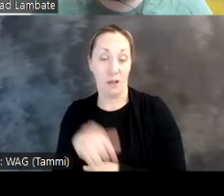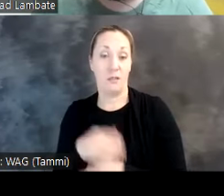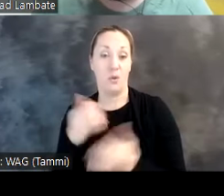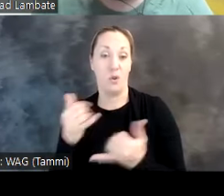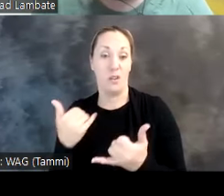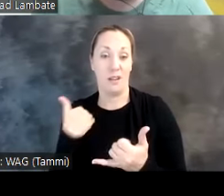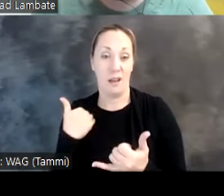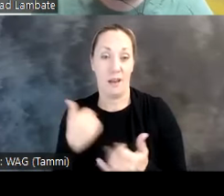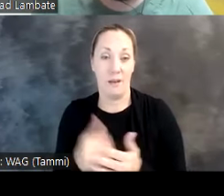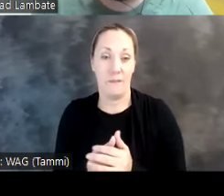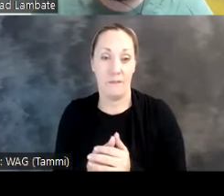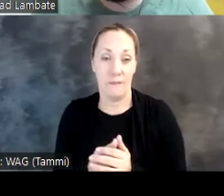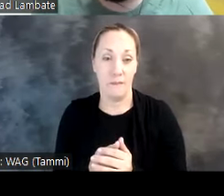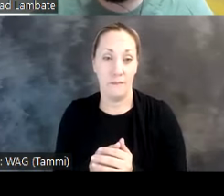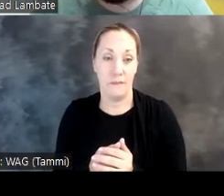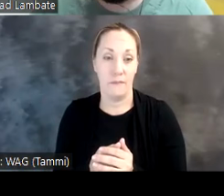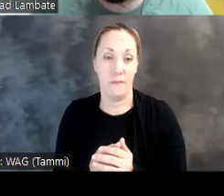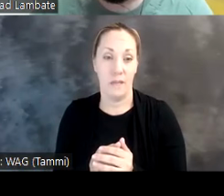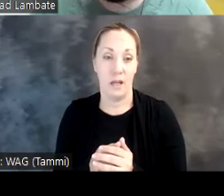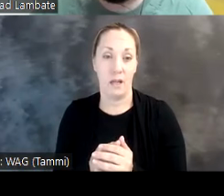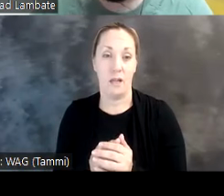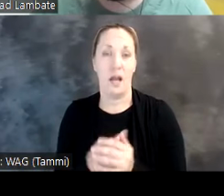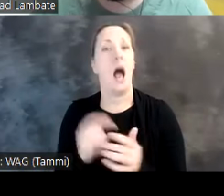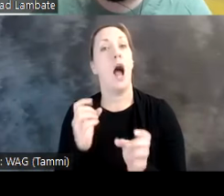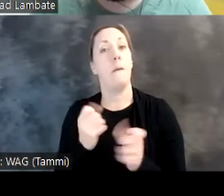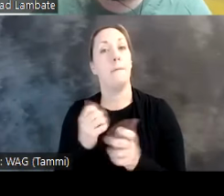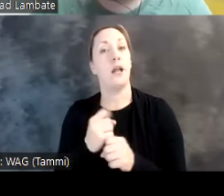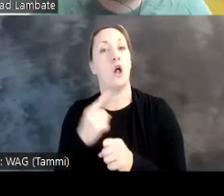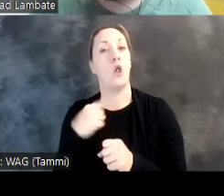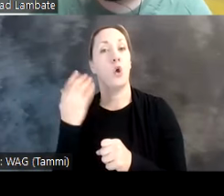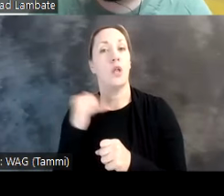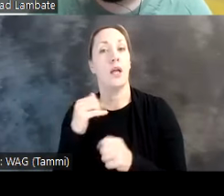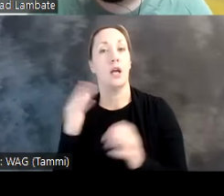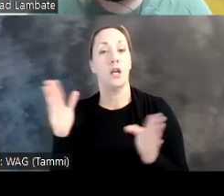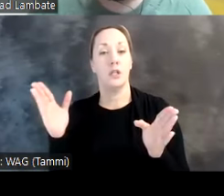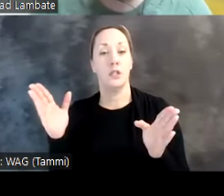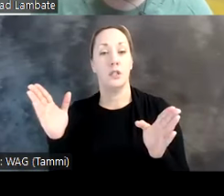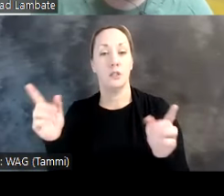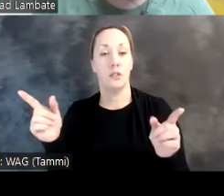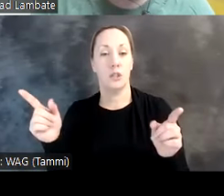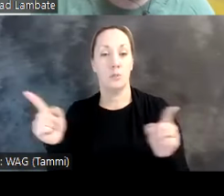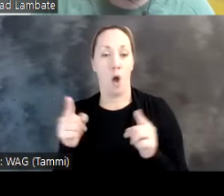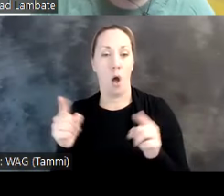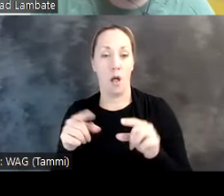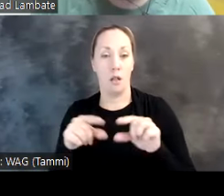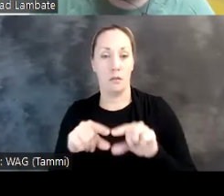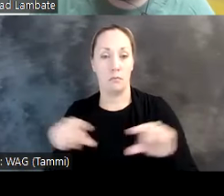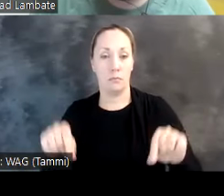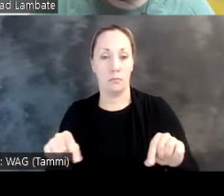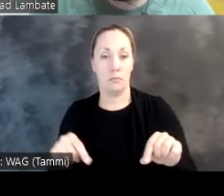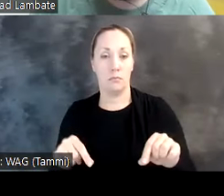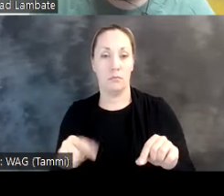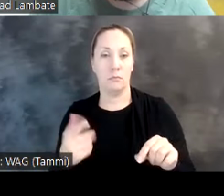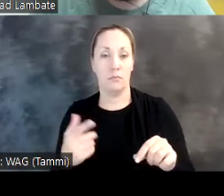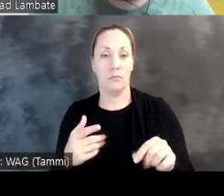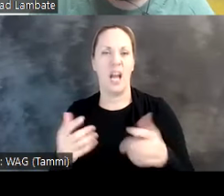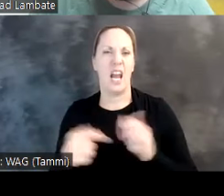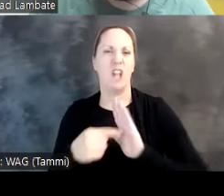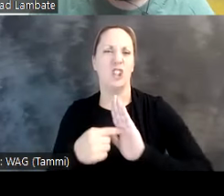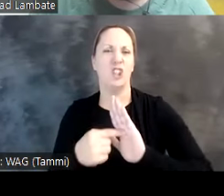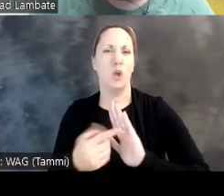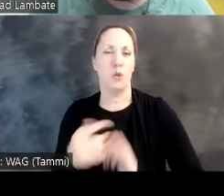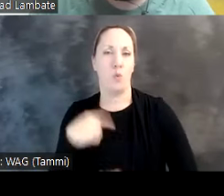I've made it appear to look like a small circles that are there. And I'll just play this GIF